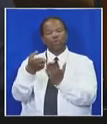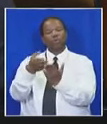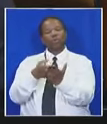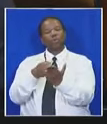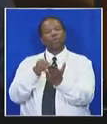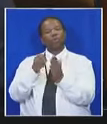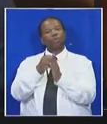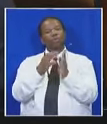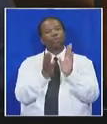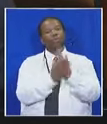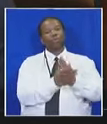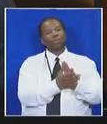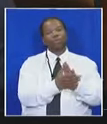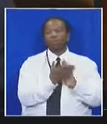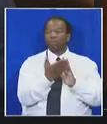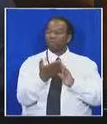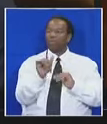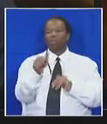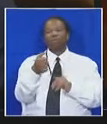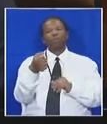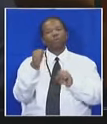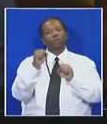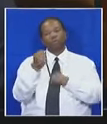any objections?